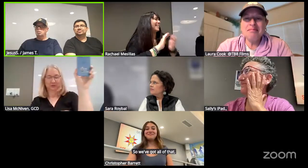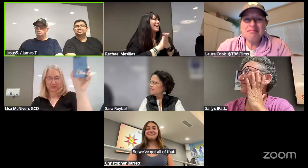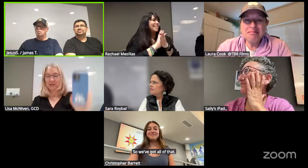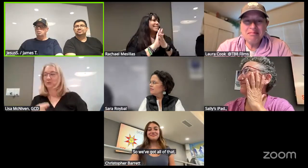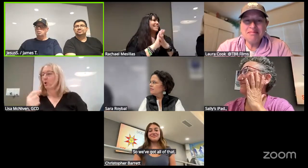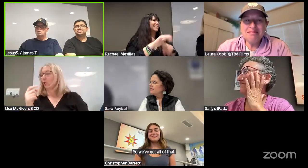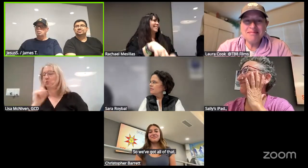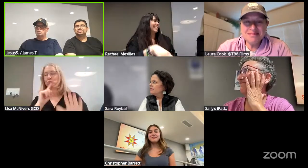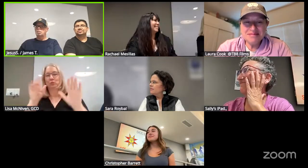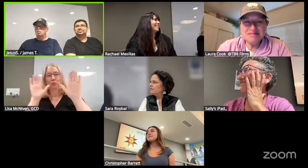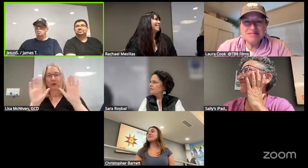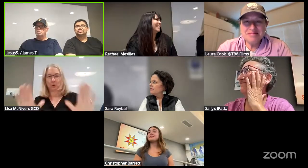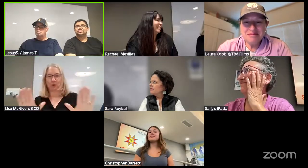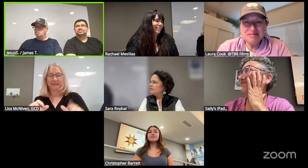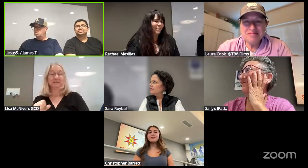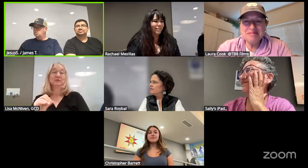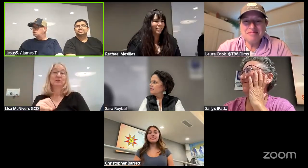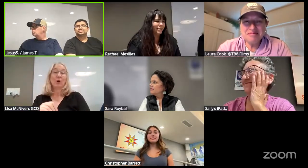Take this.